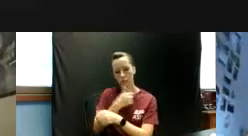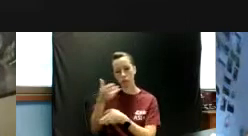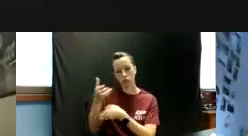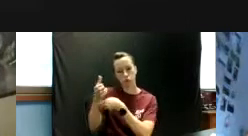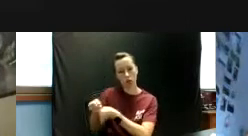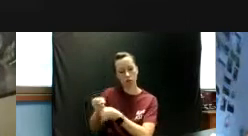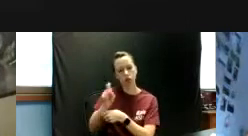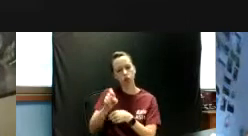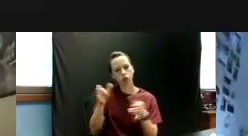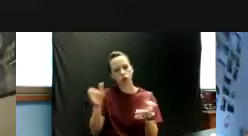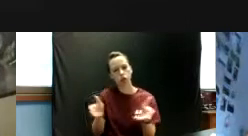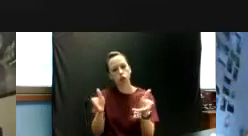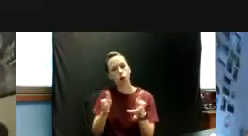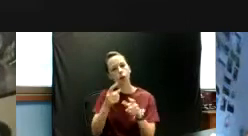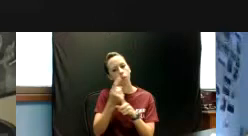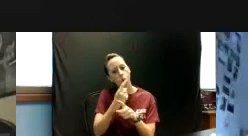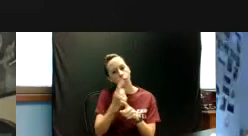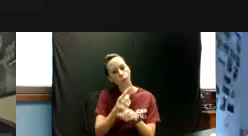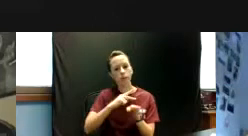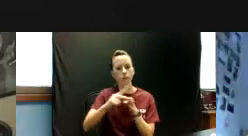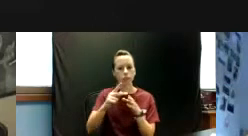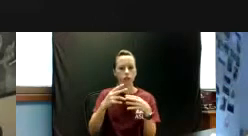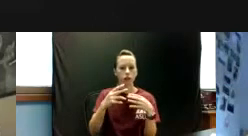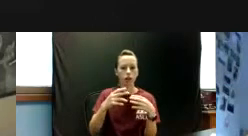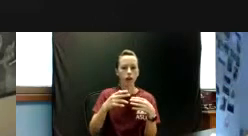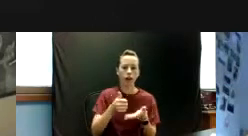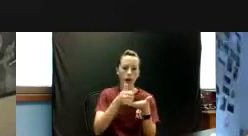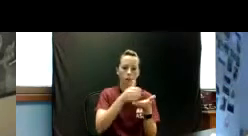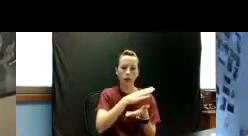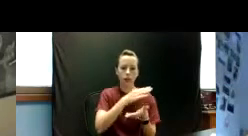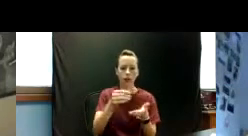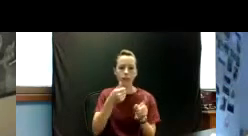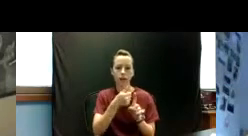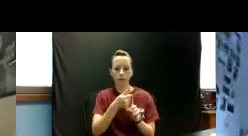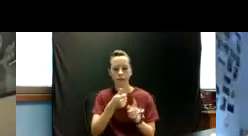professional help. And then we've got to encourage self-help and other support strategies.